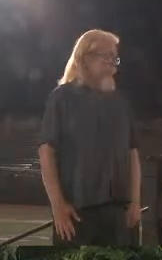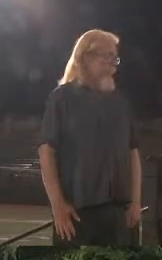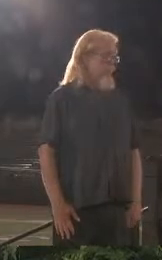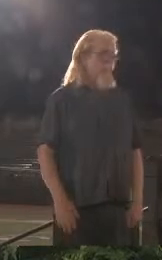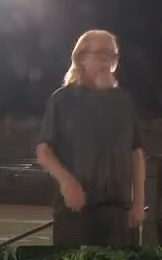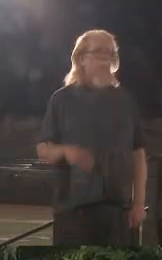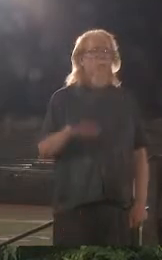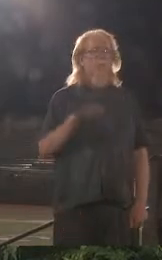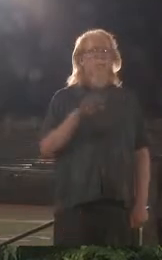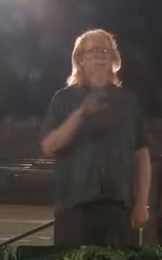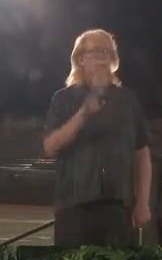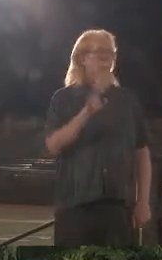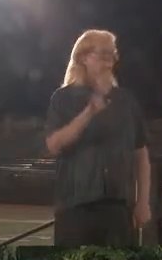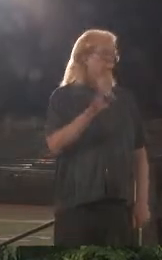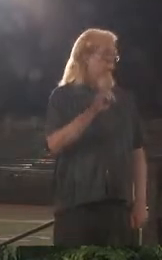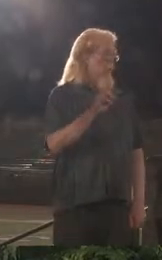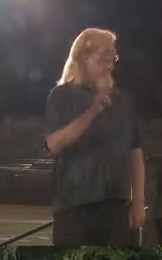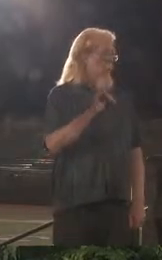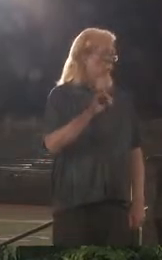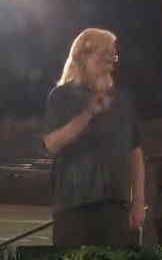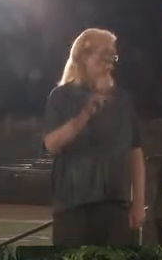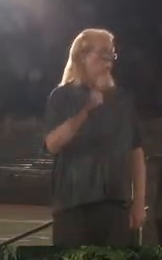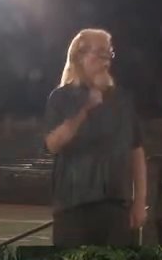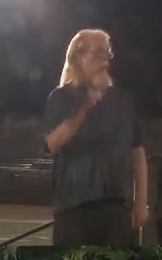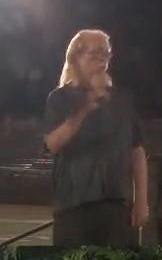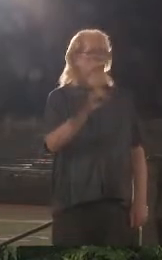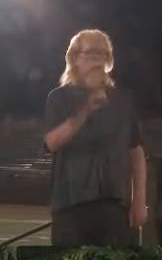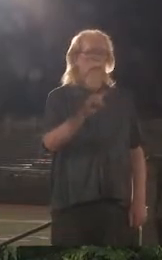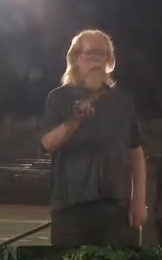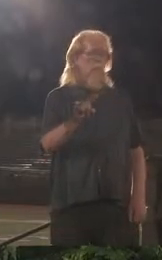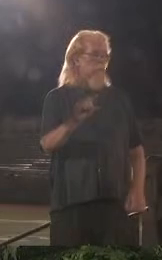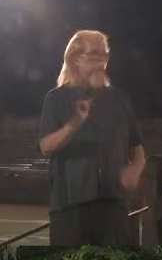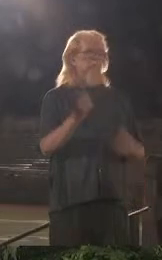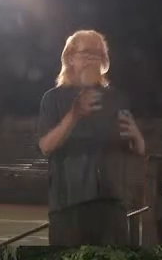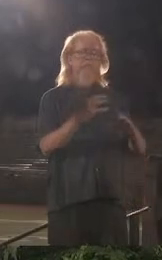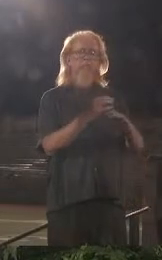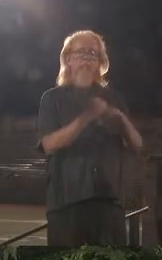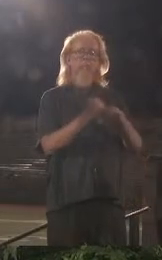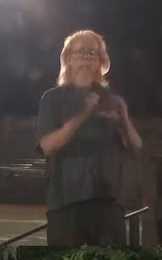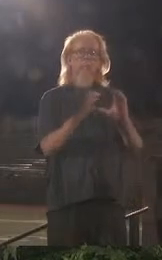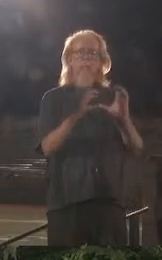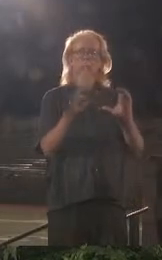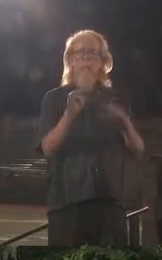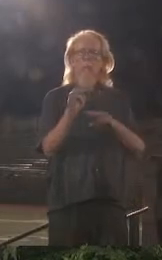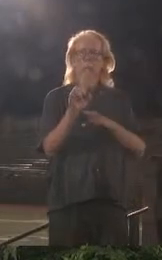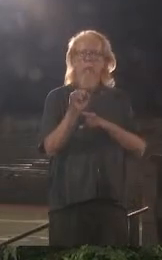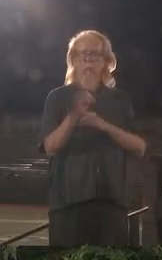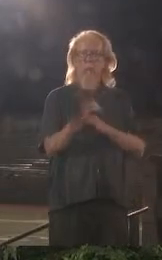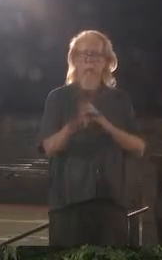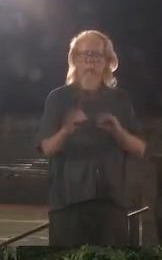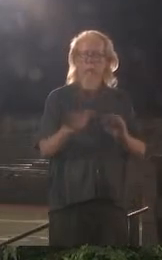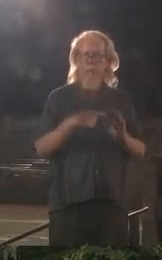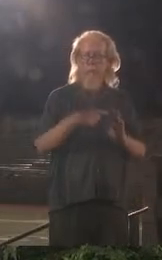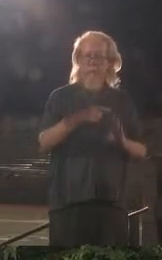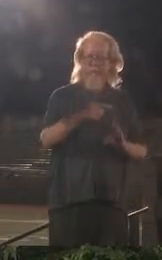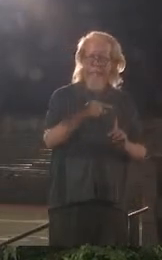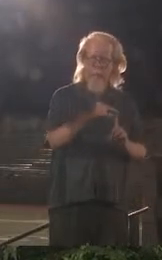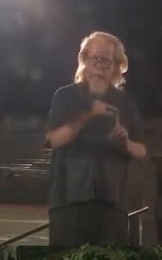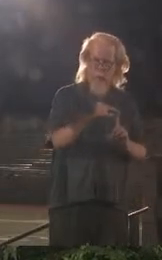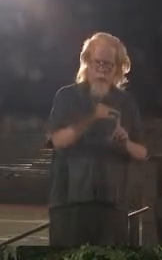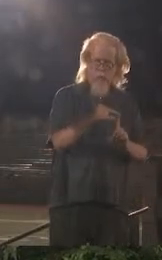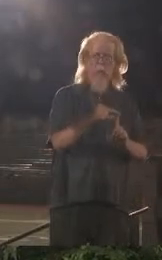Erubiel Everaldo Gonzalez earned a certification in Microsoft Office Specialist Word